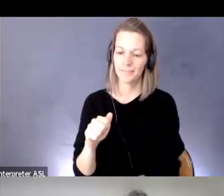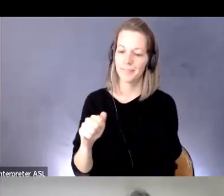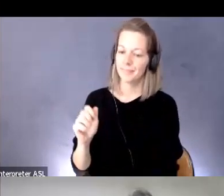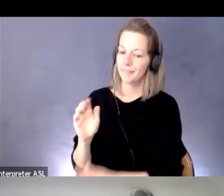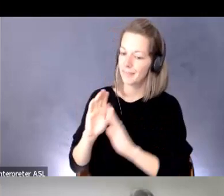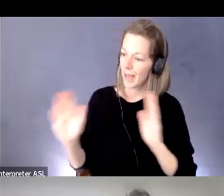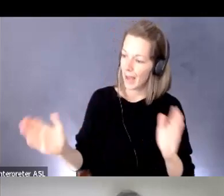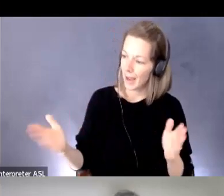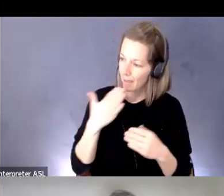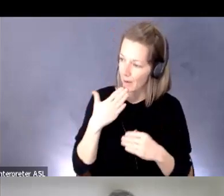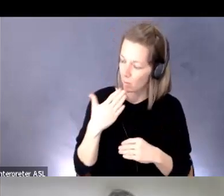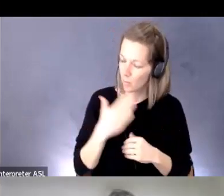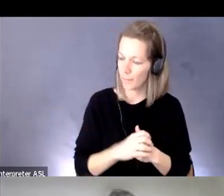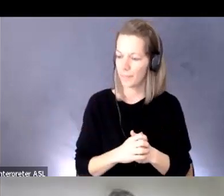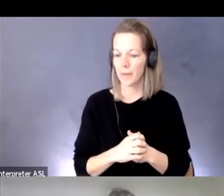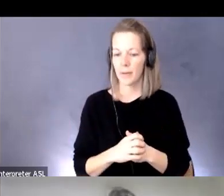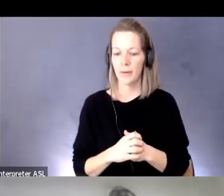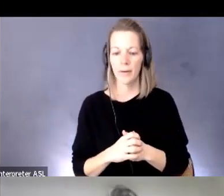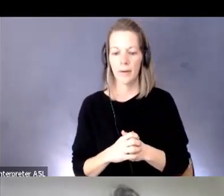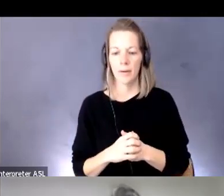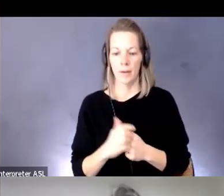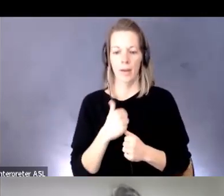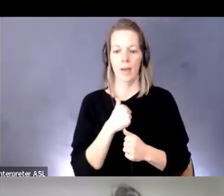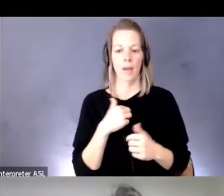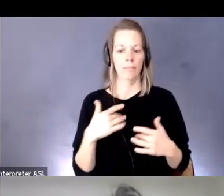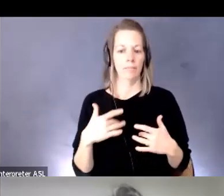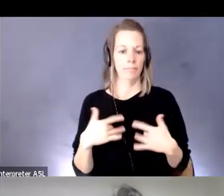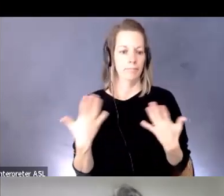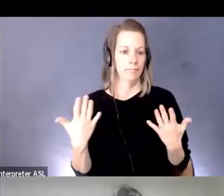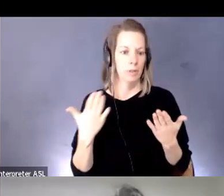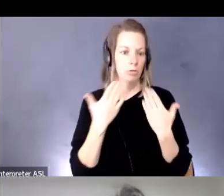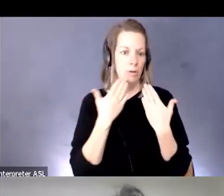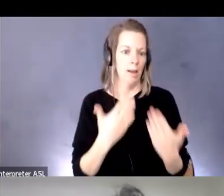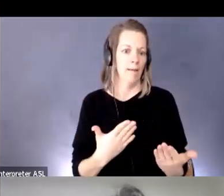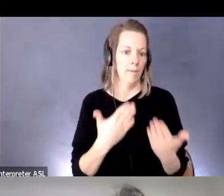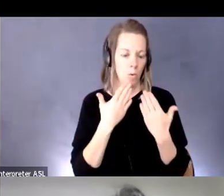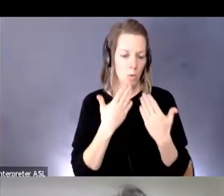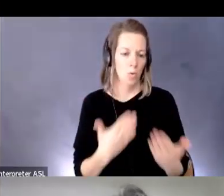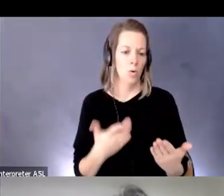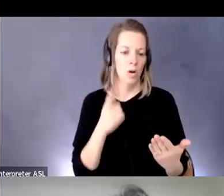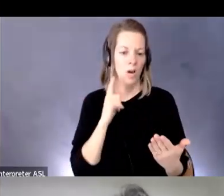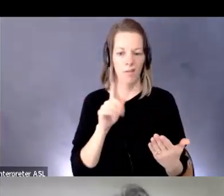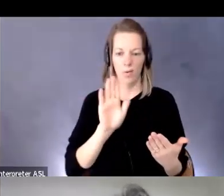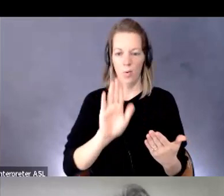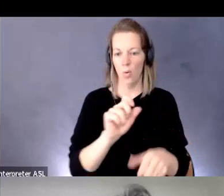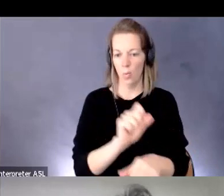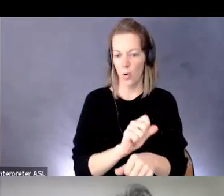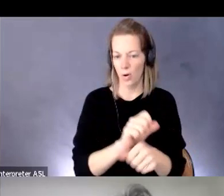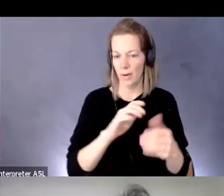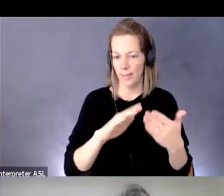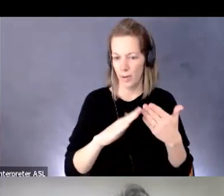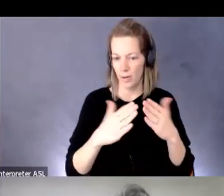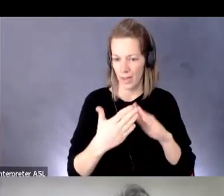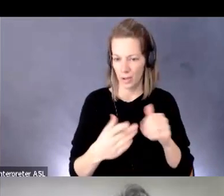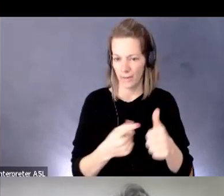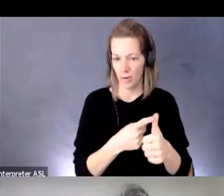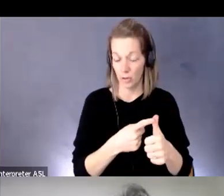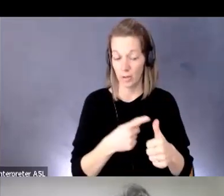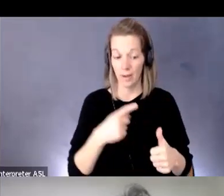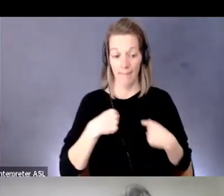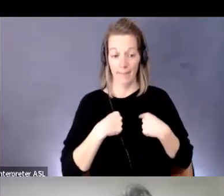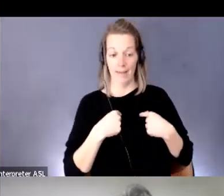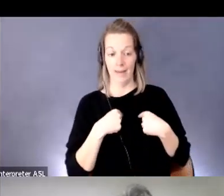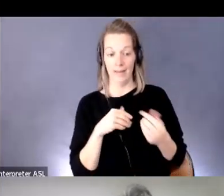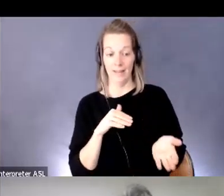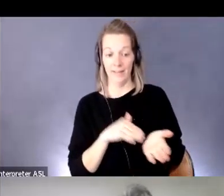you. I am so grateful for the work of Communication First, because as a physician